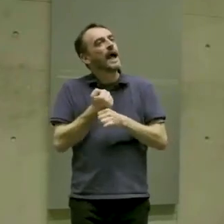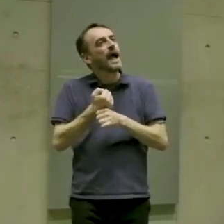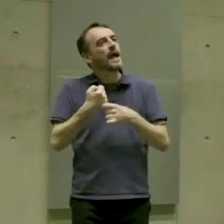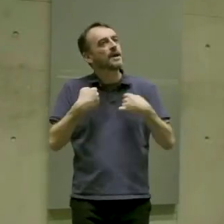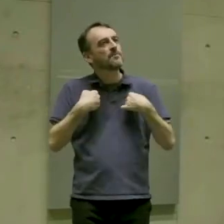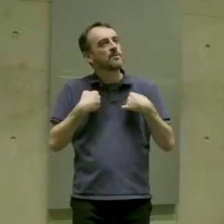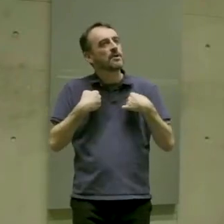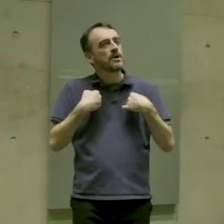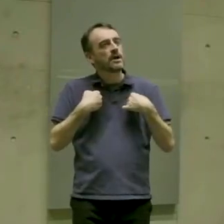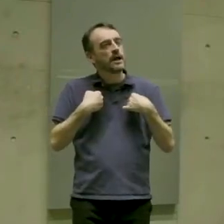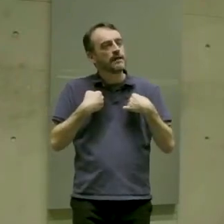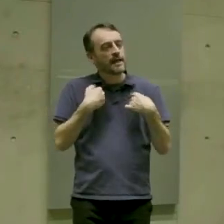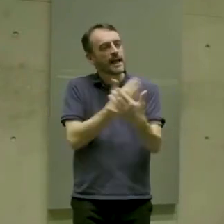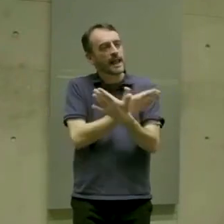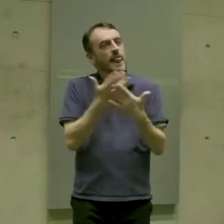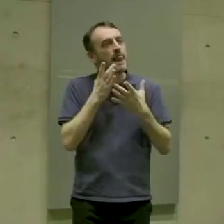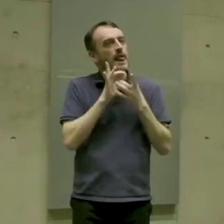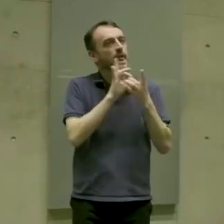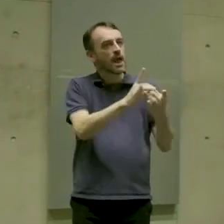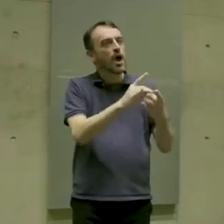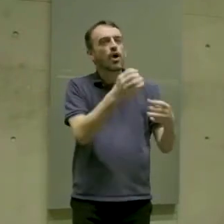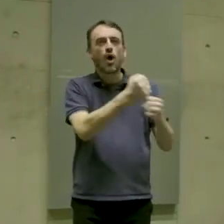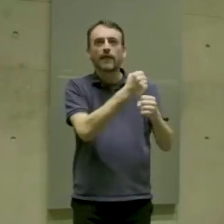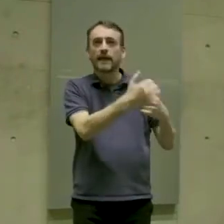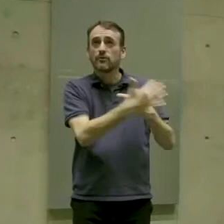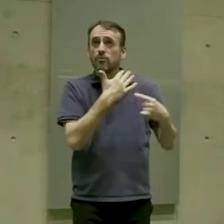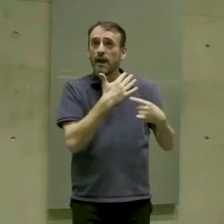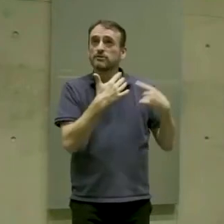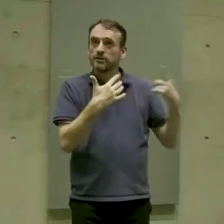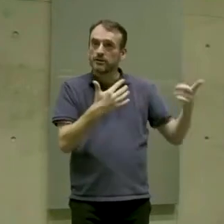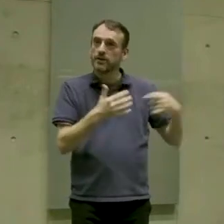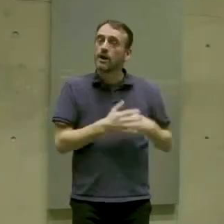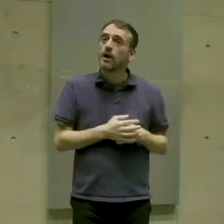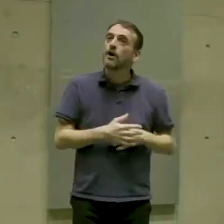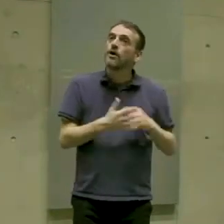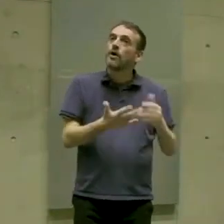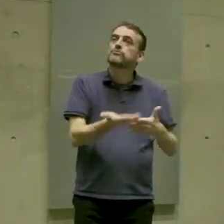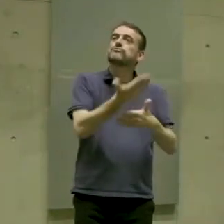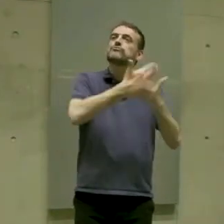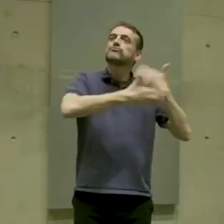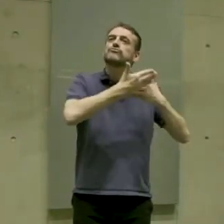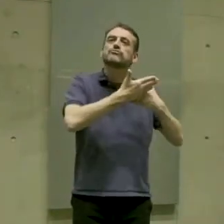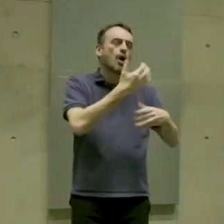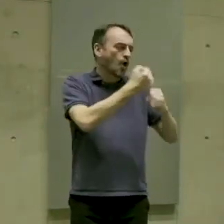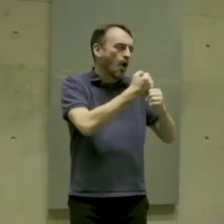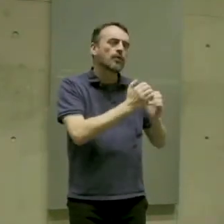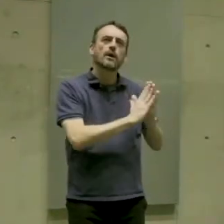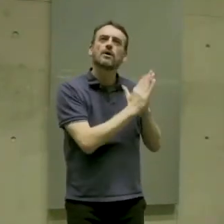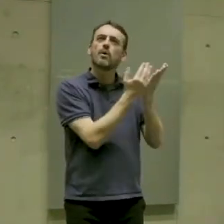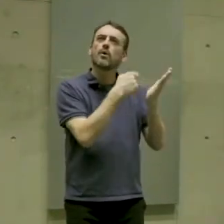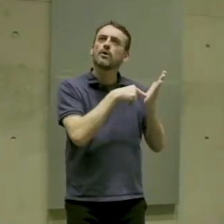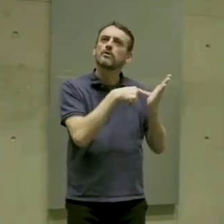on Gothic inspiration. Governesses pop up again and again in the genre, perhaps most famously in